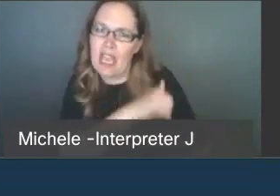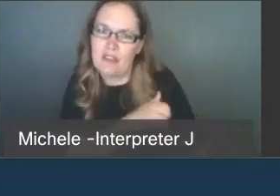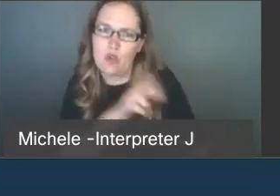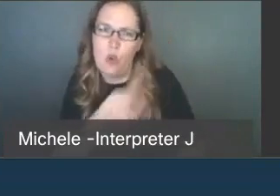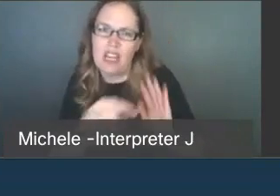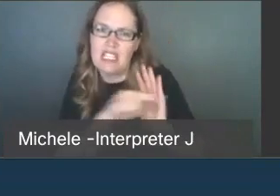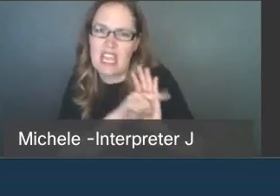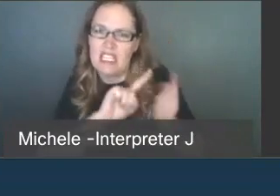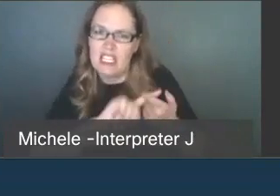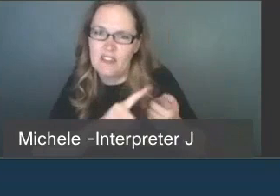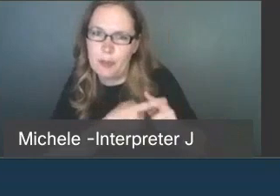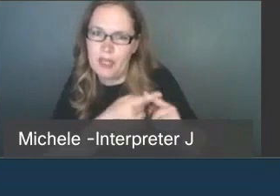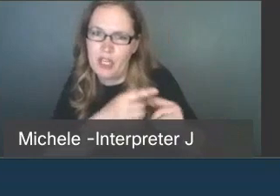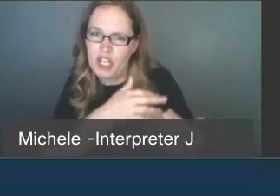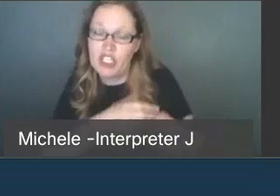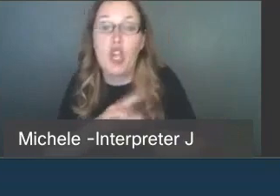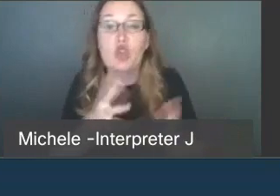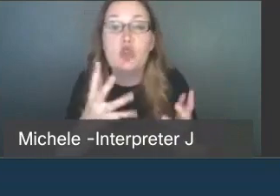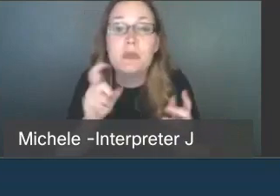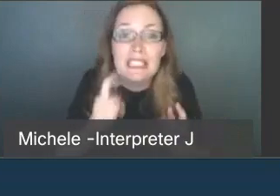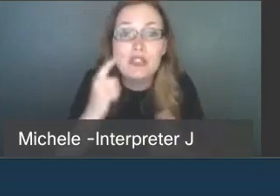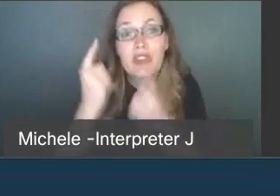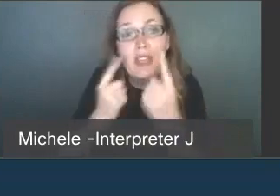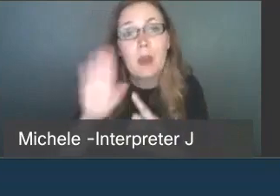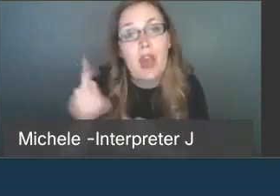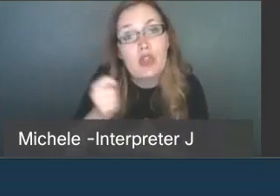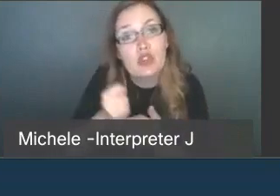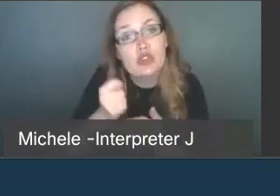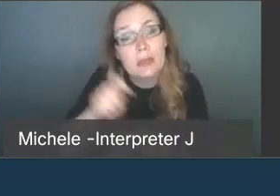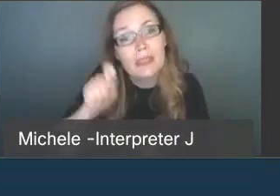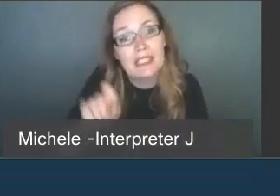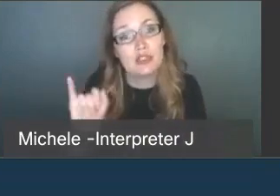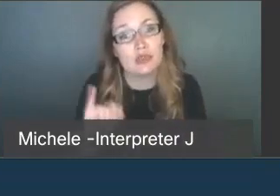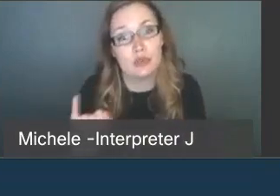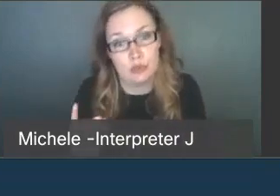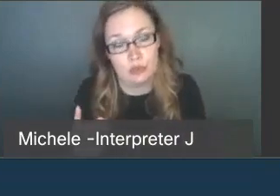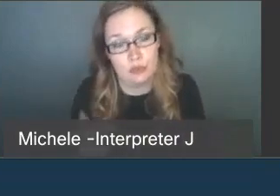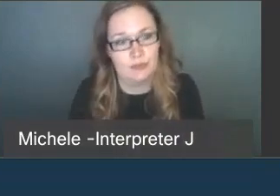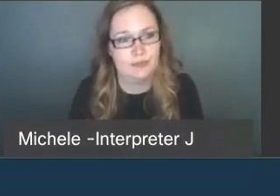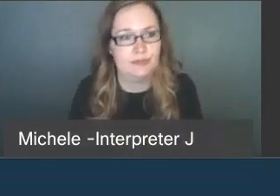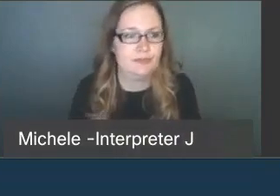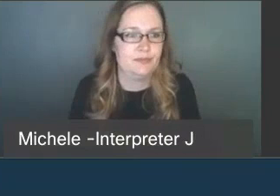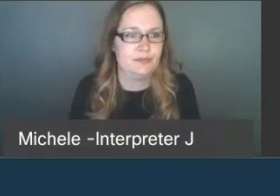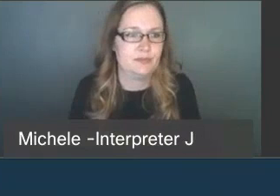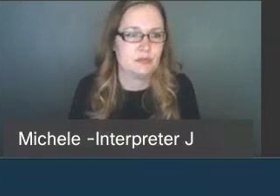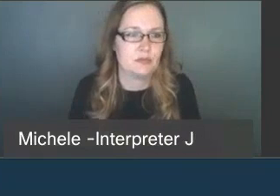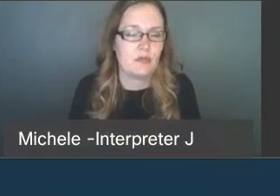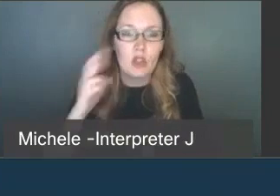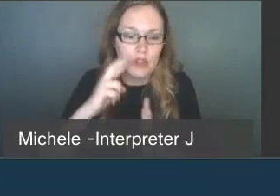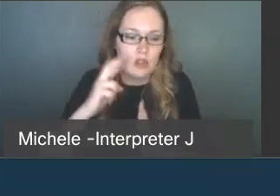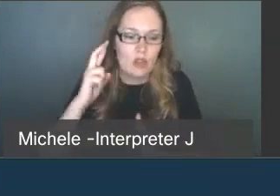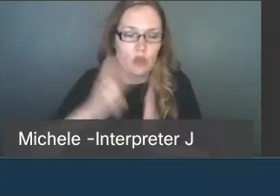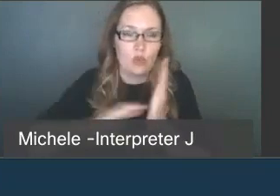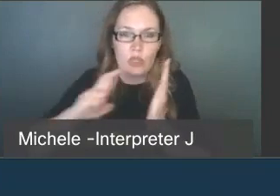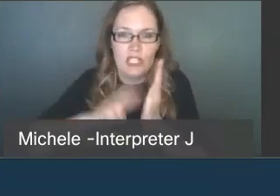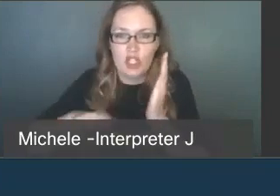you also want to consider their treatment needs because of the context of the decisions. In the research, we find when there